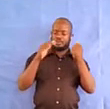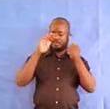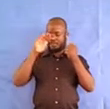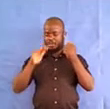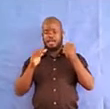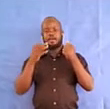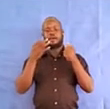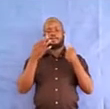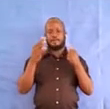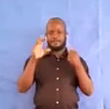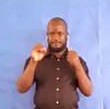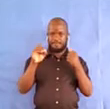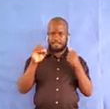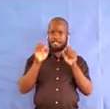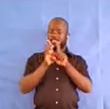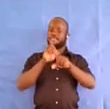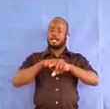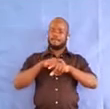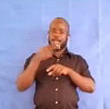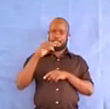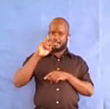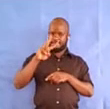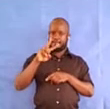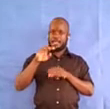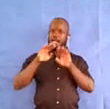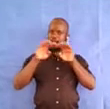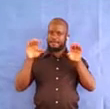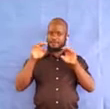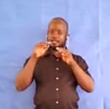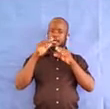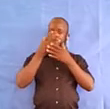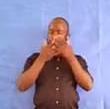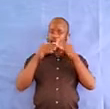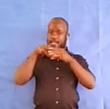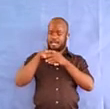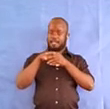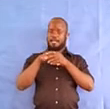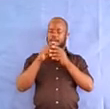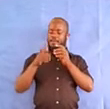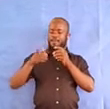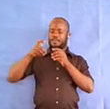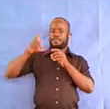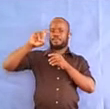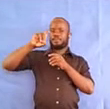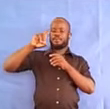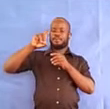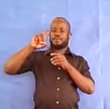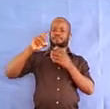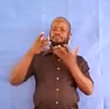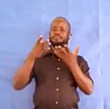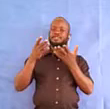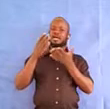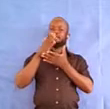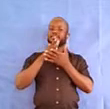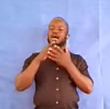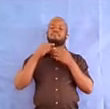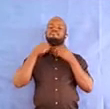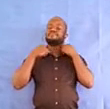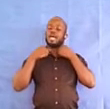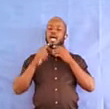go down from about 500 to 350. At the same time, the HIV levels in the blood slowly